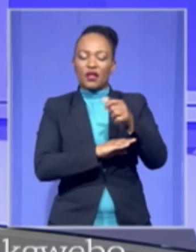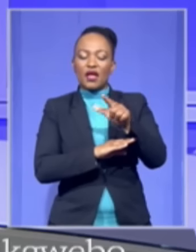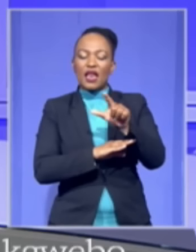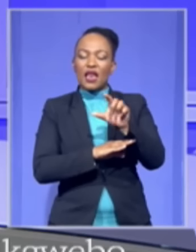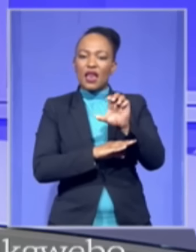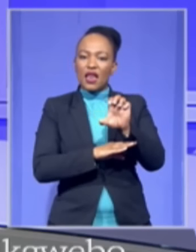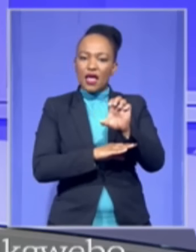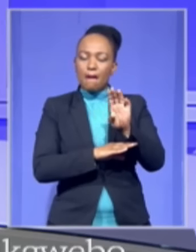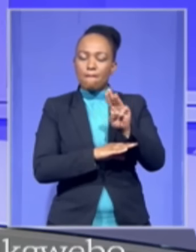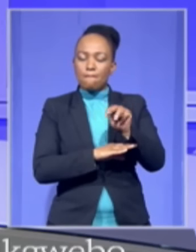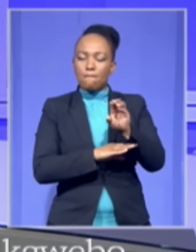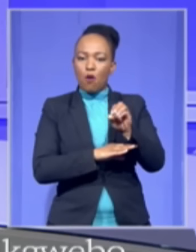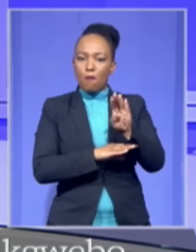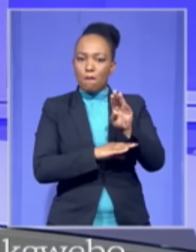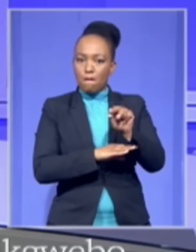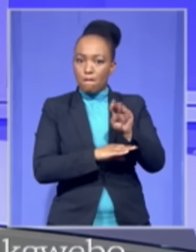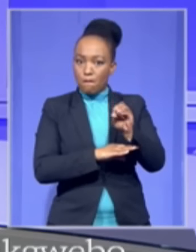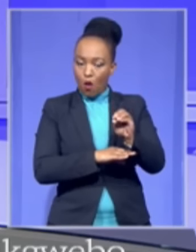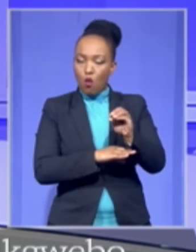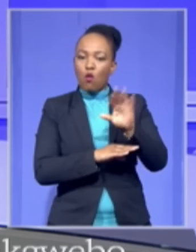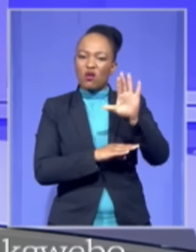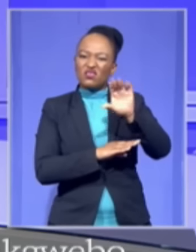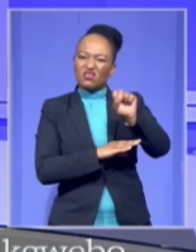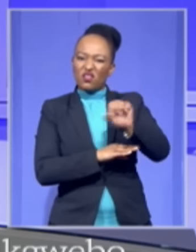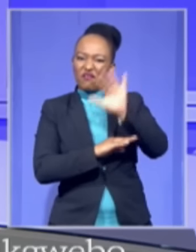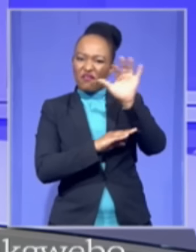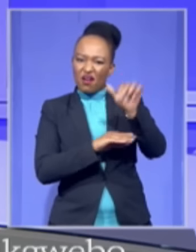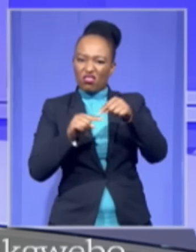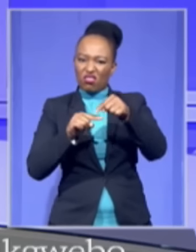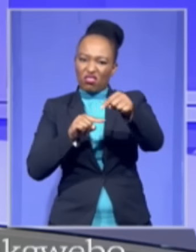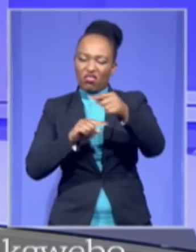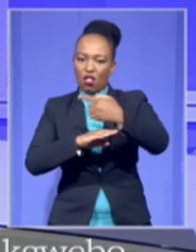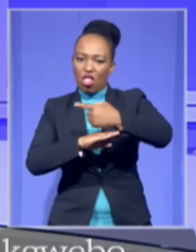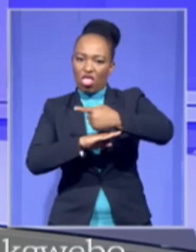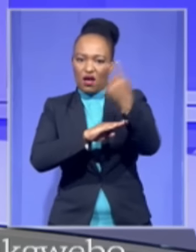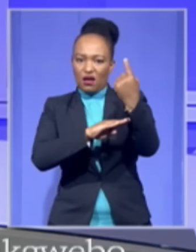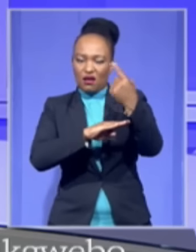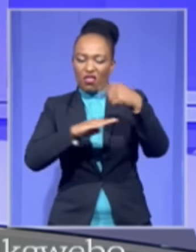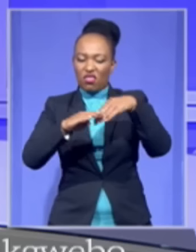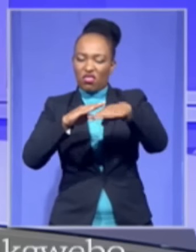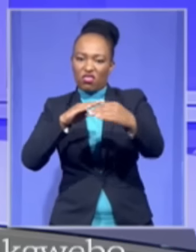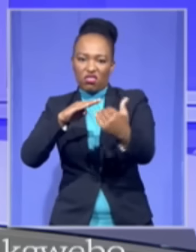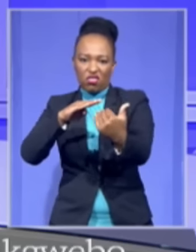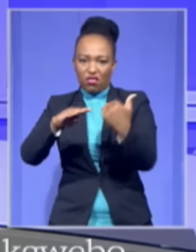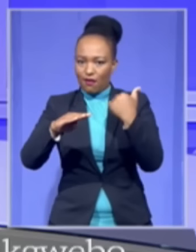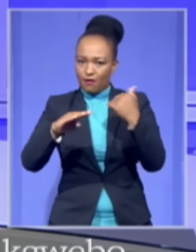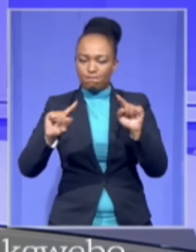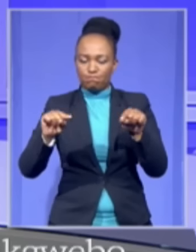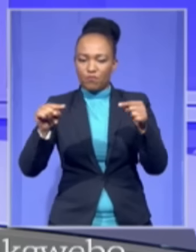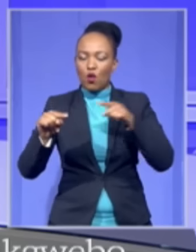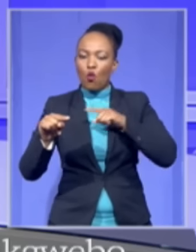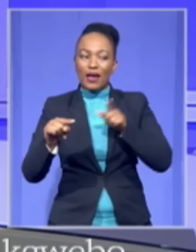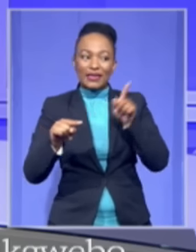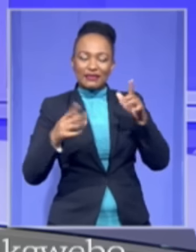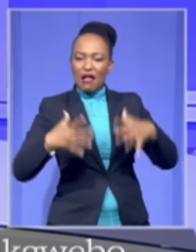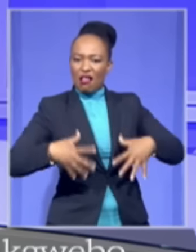Borwa. Molelwane o tswetswe go latela dipego tsa ditshupetso tse di tseneletseng kwa Mozambique.